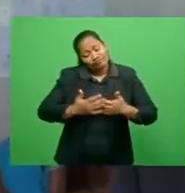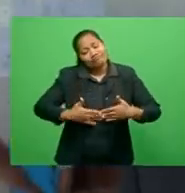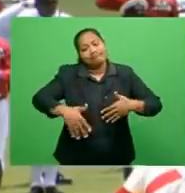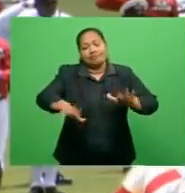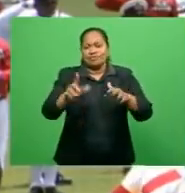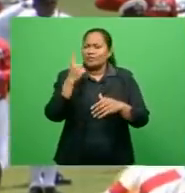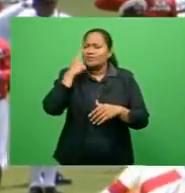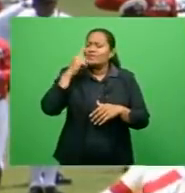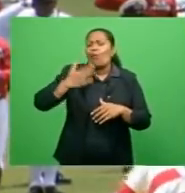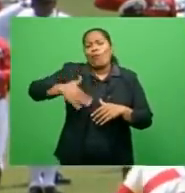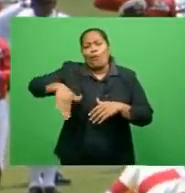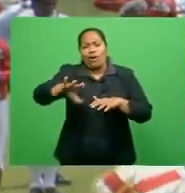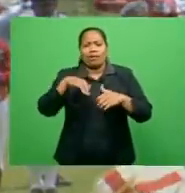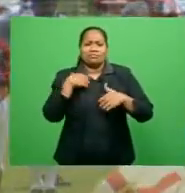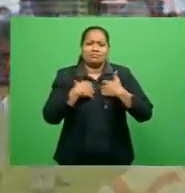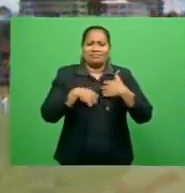excited,